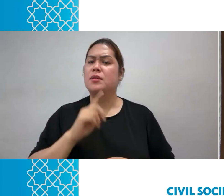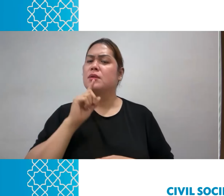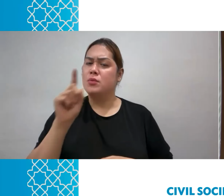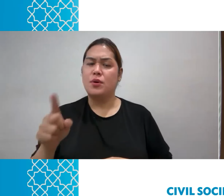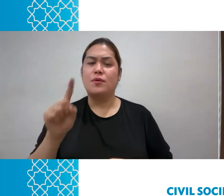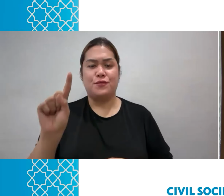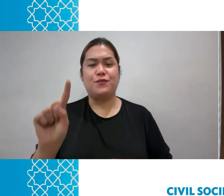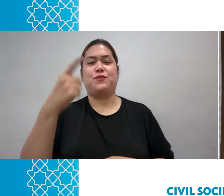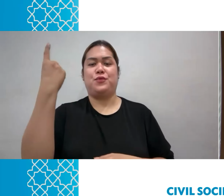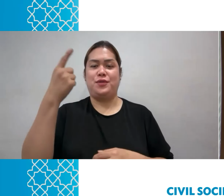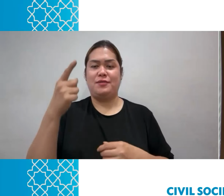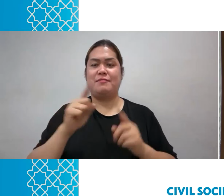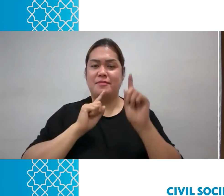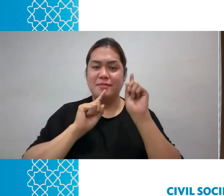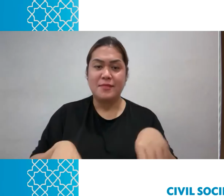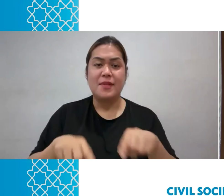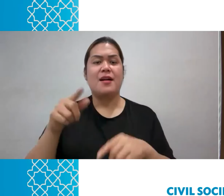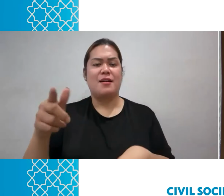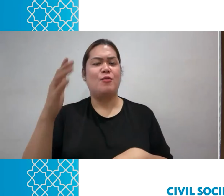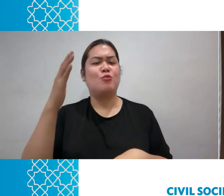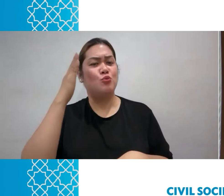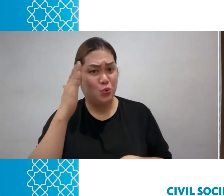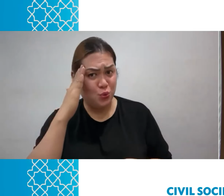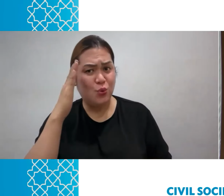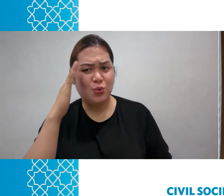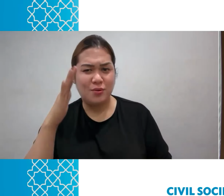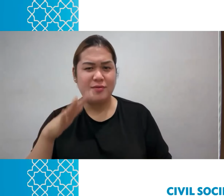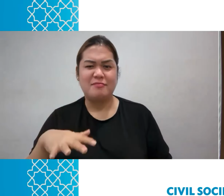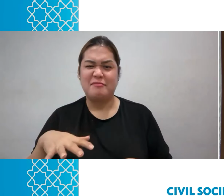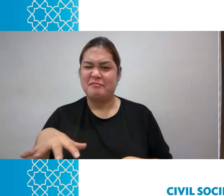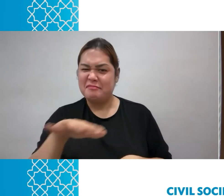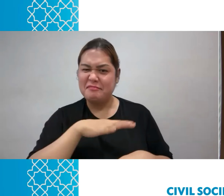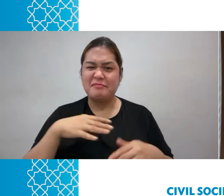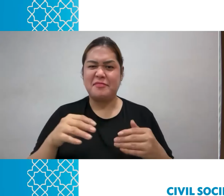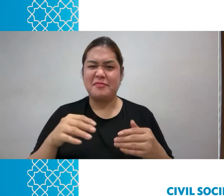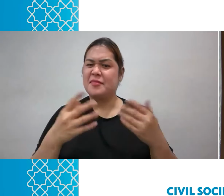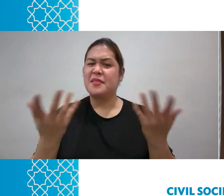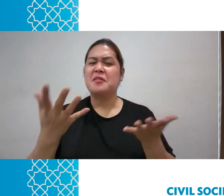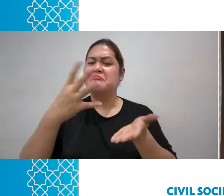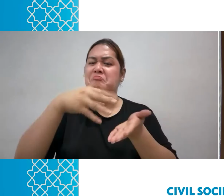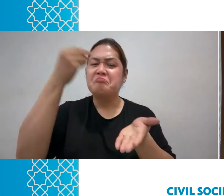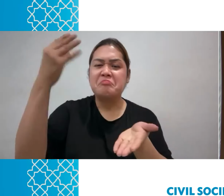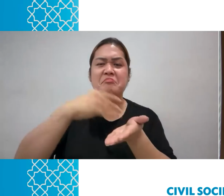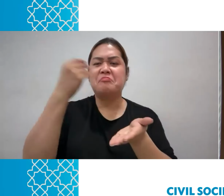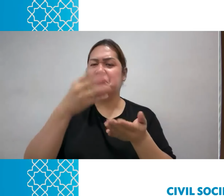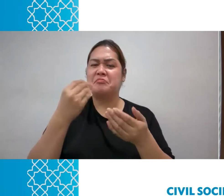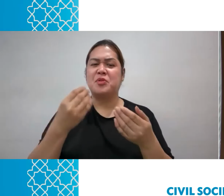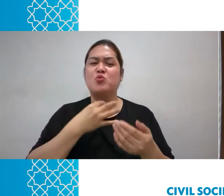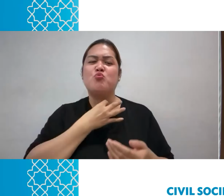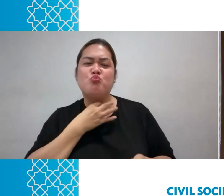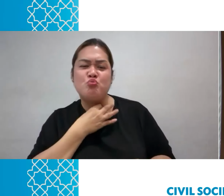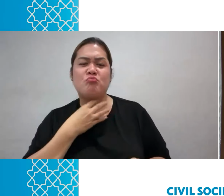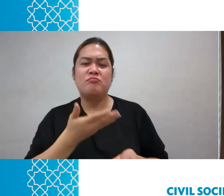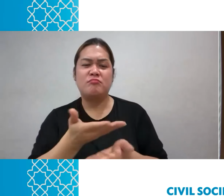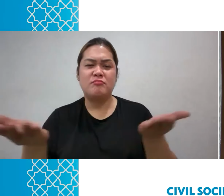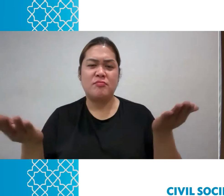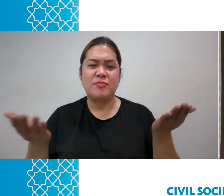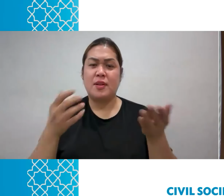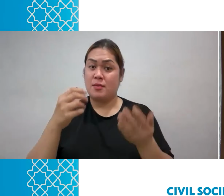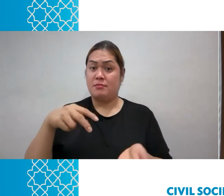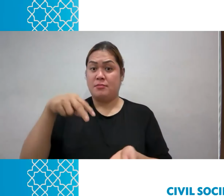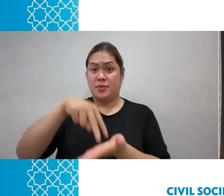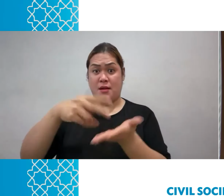all know everything about us. We want to learn a bit more about you. So I would like you to please stand up if the